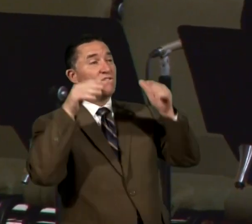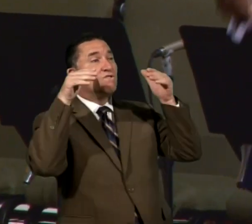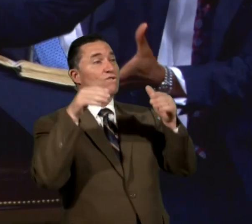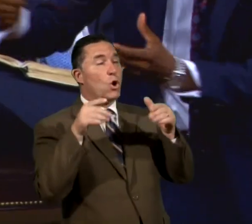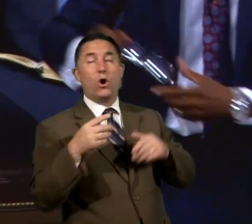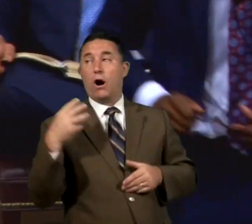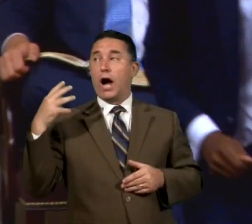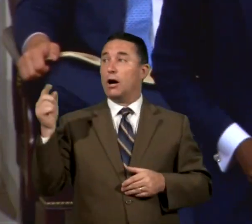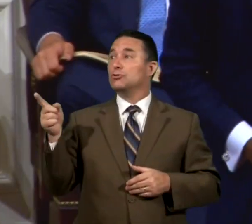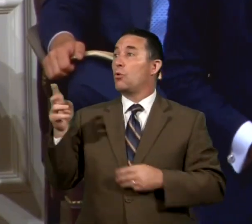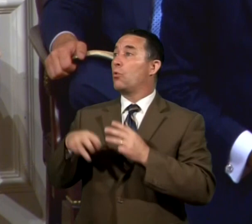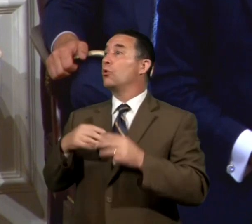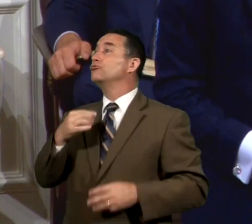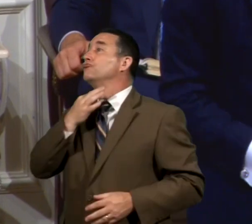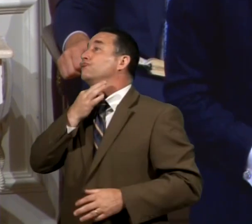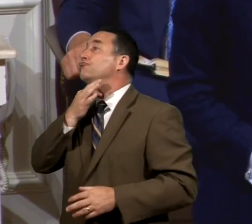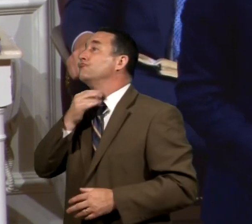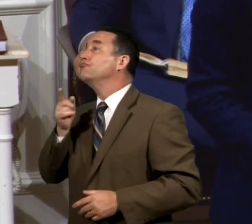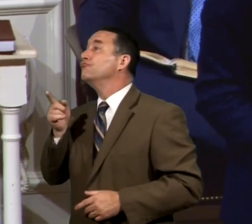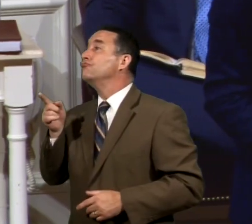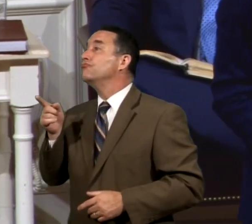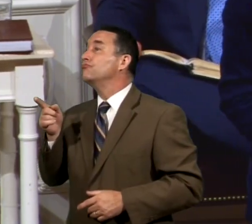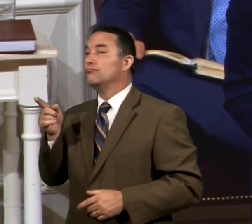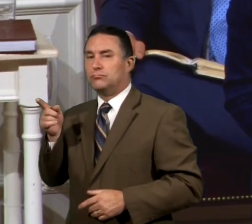on the outside world.